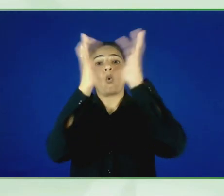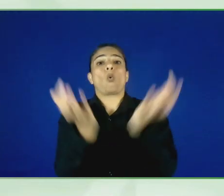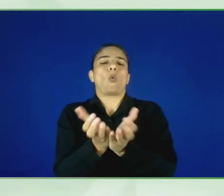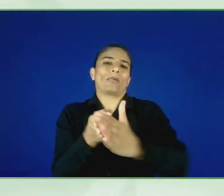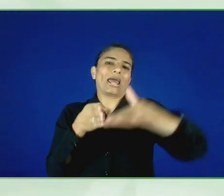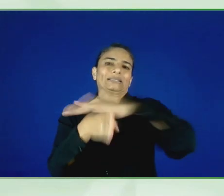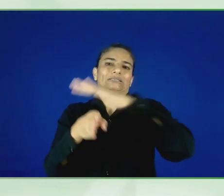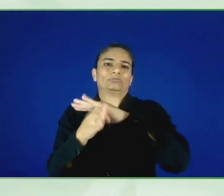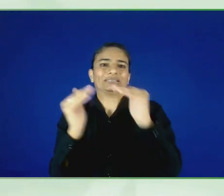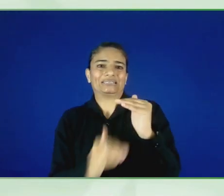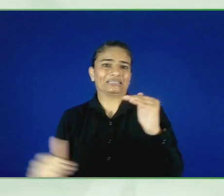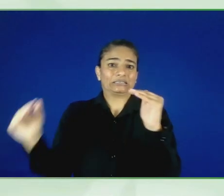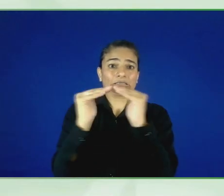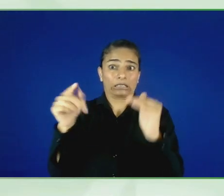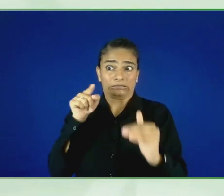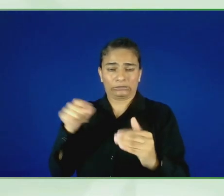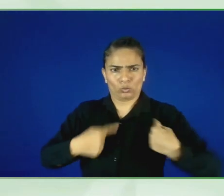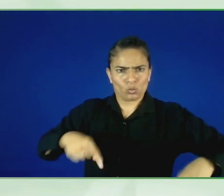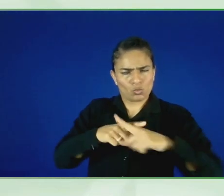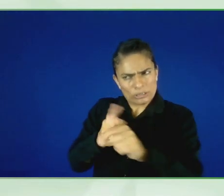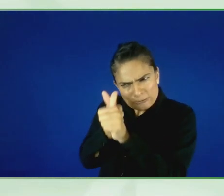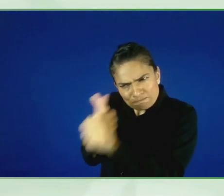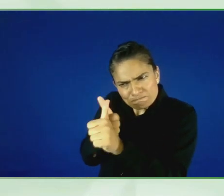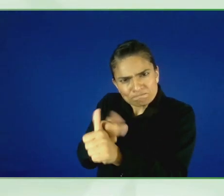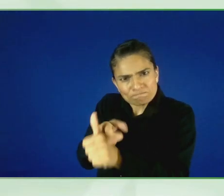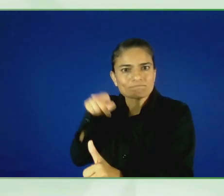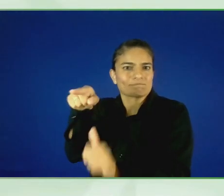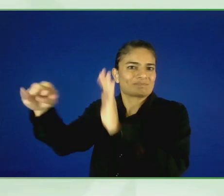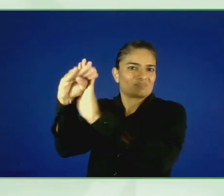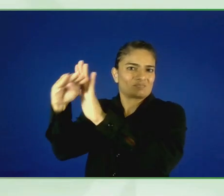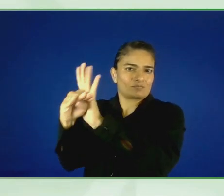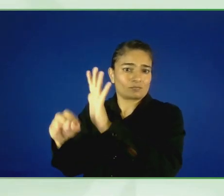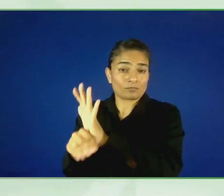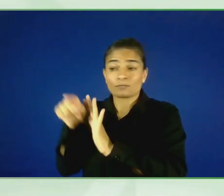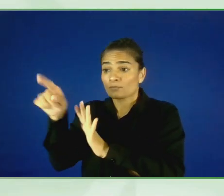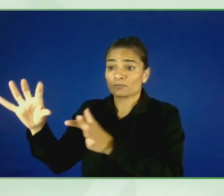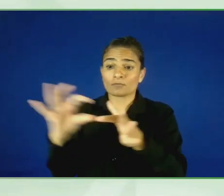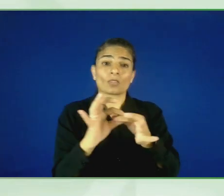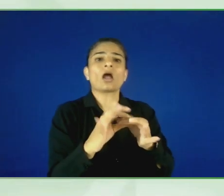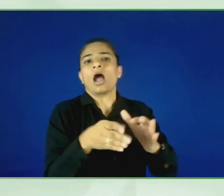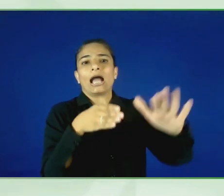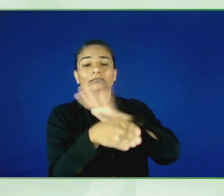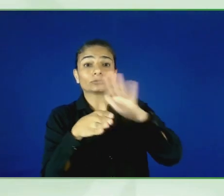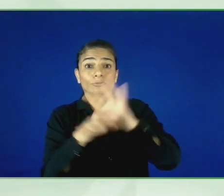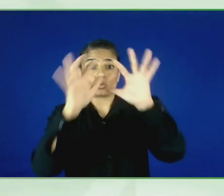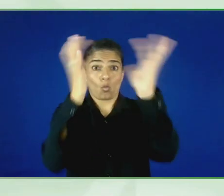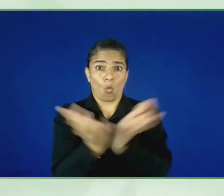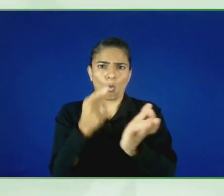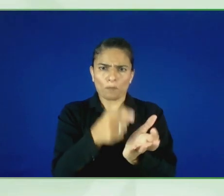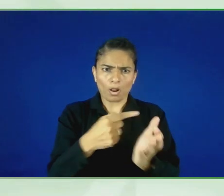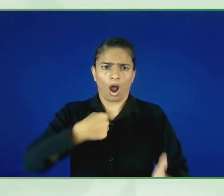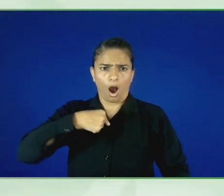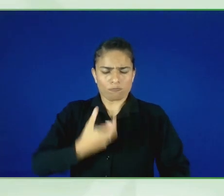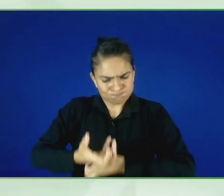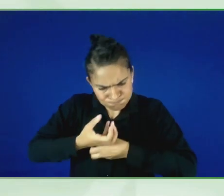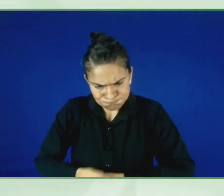to accessibility globally that really aligns with our commitment and ensures that everyone, wherever they are